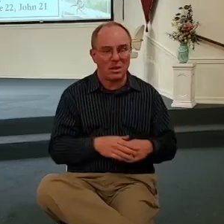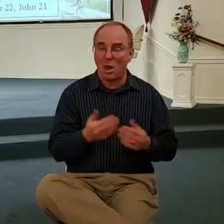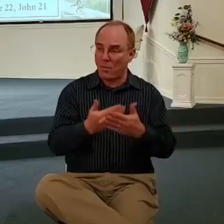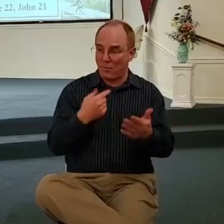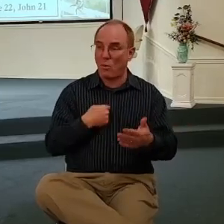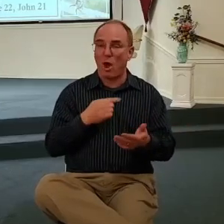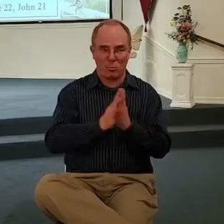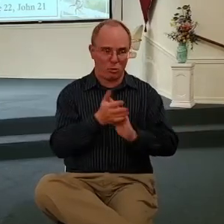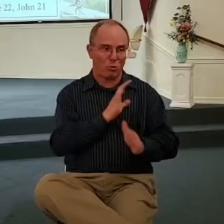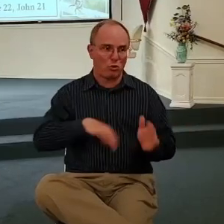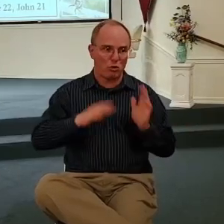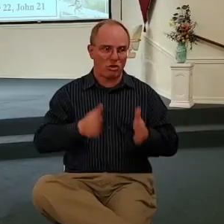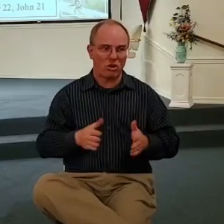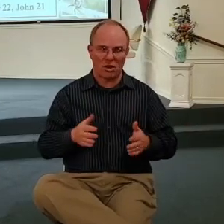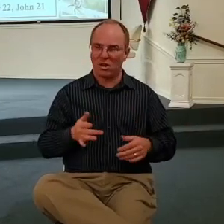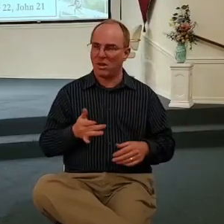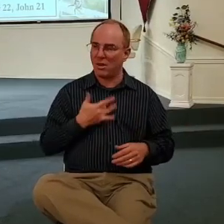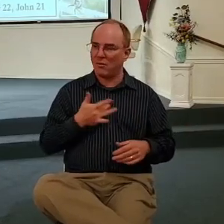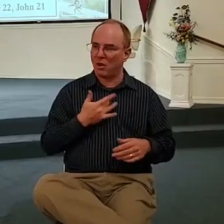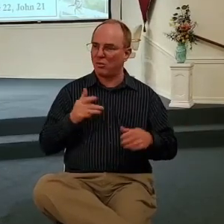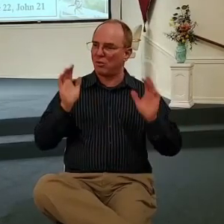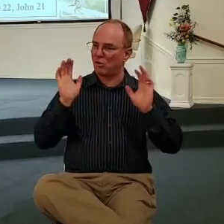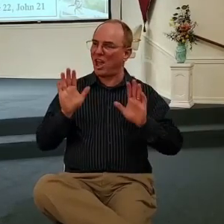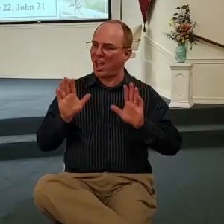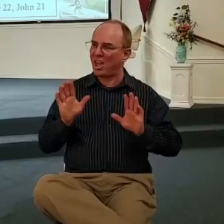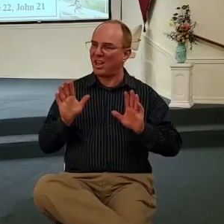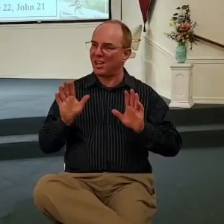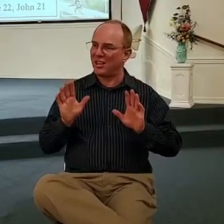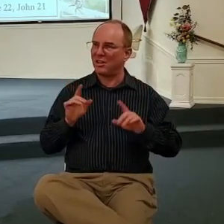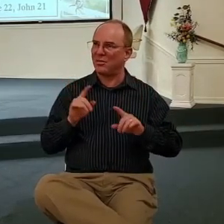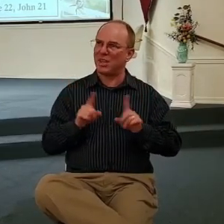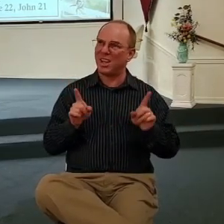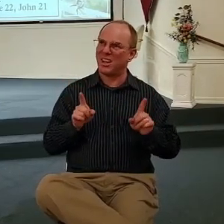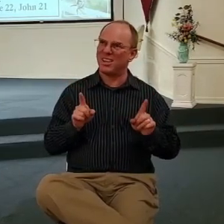it felt great, but life felt pretty pointless.